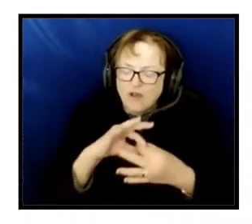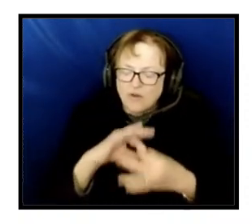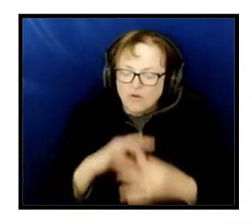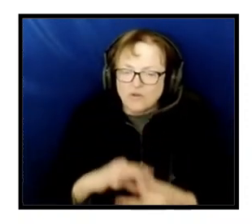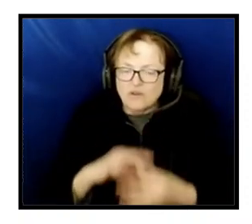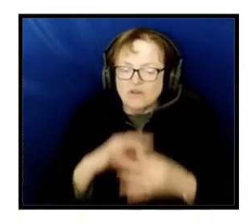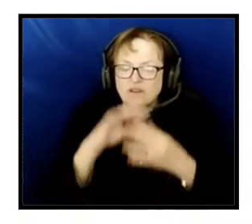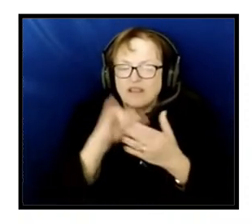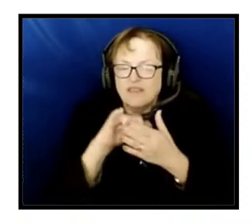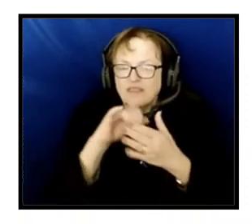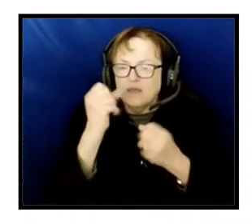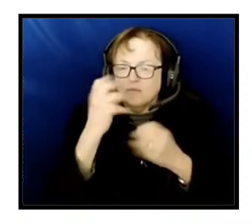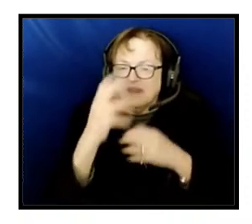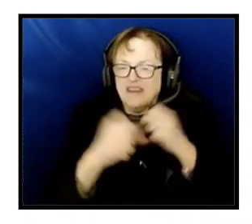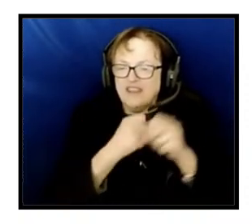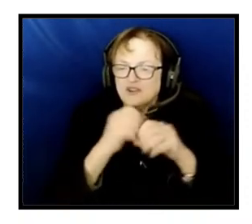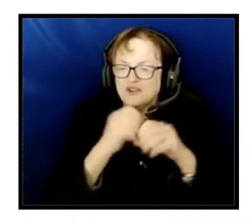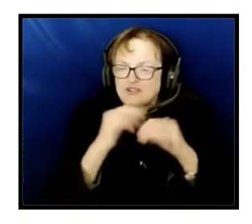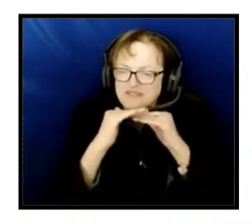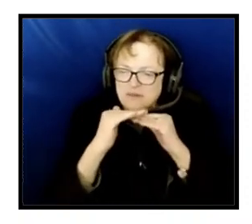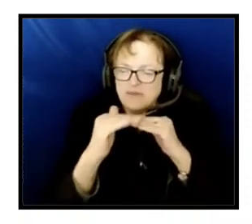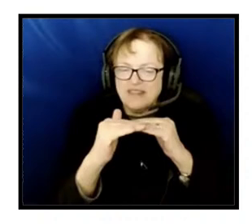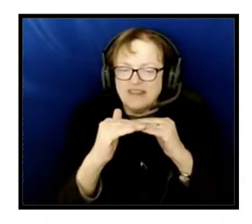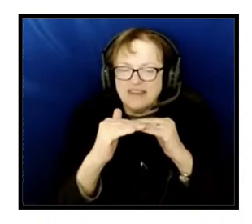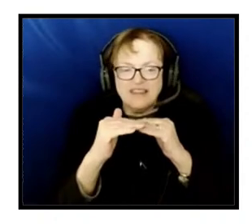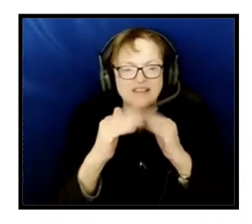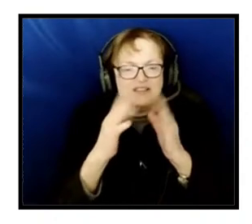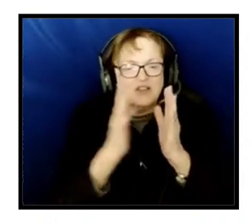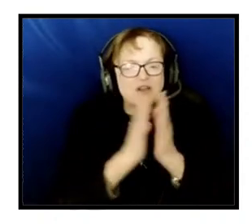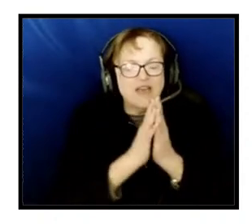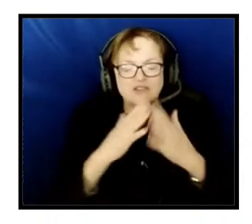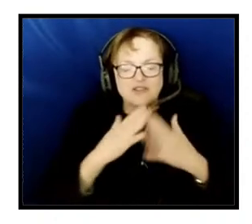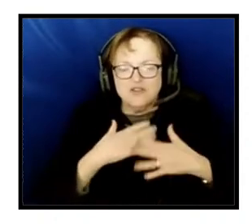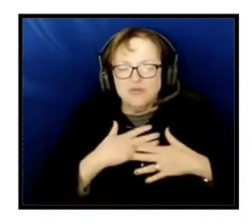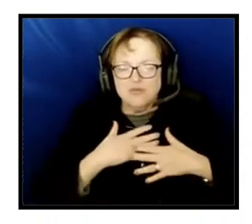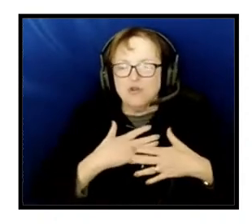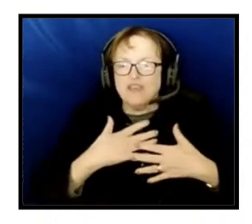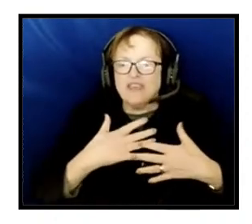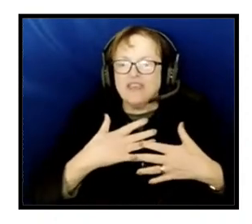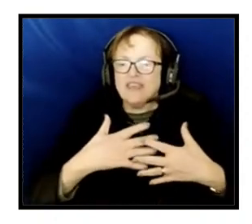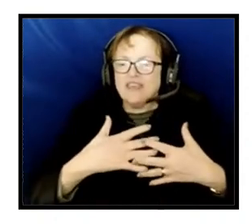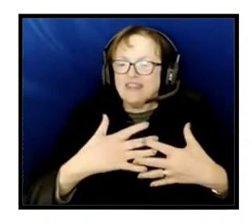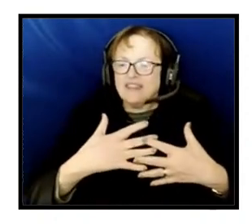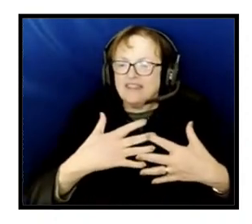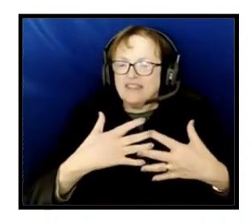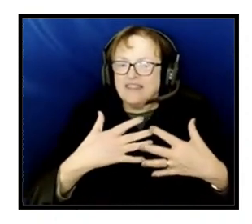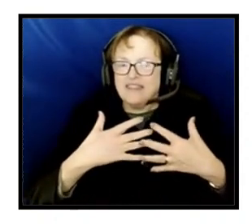irresistibility. So I want to ask everyone to just take a deep breath in.